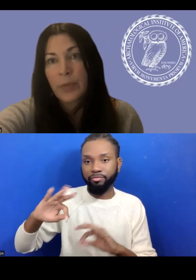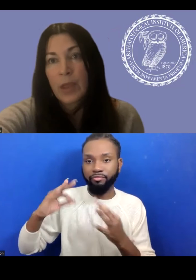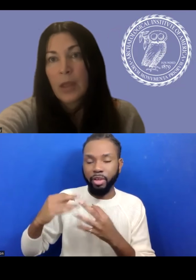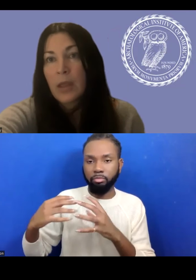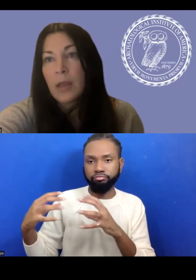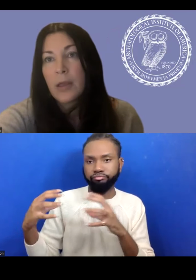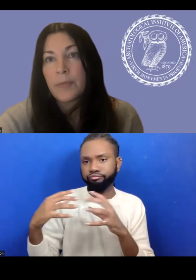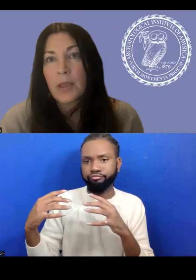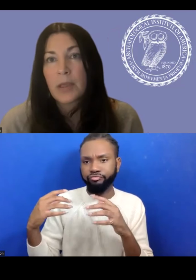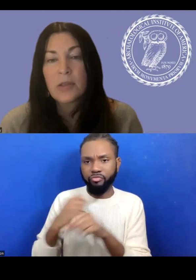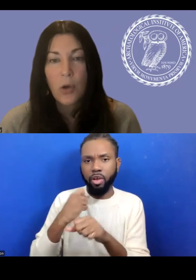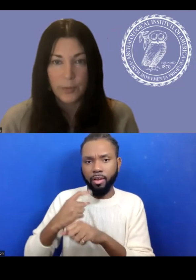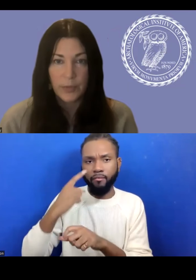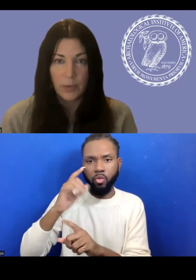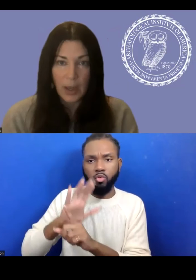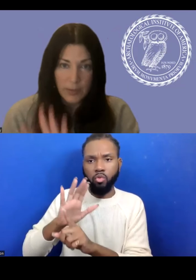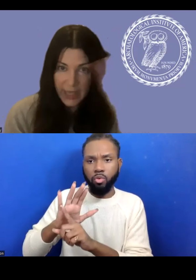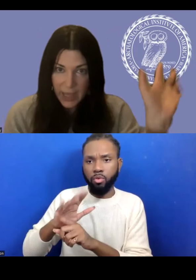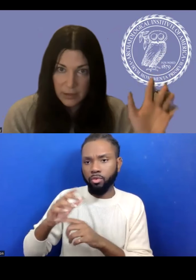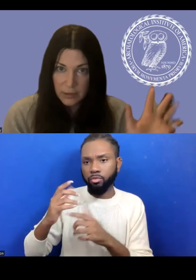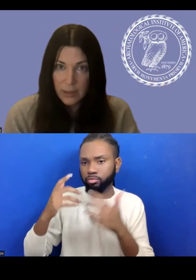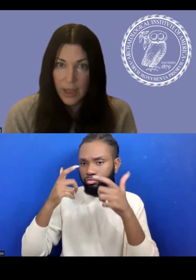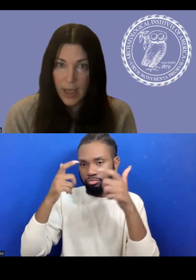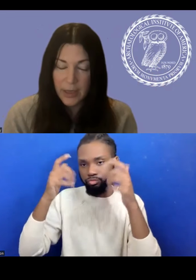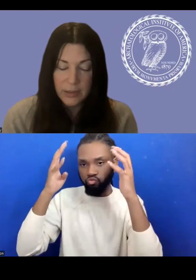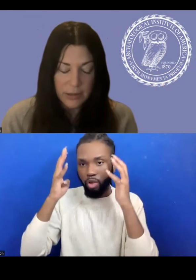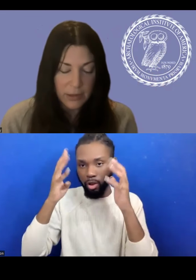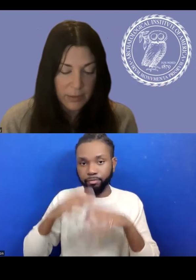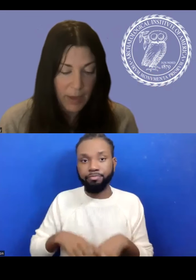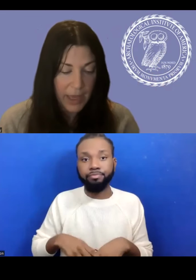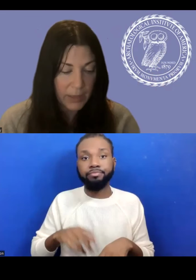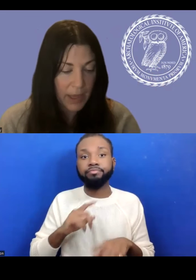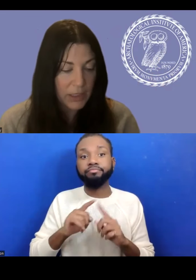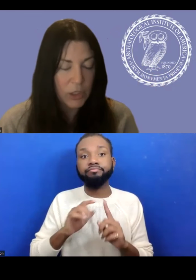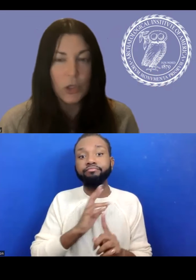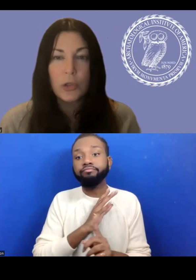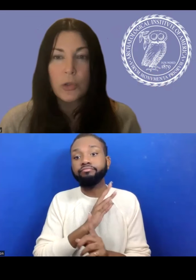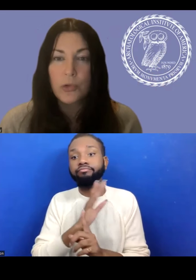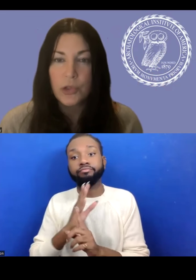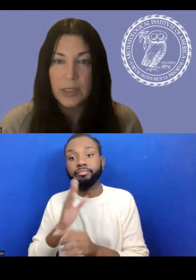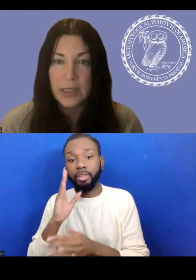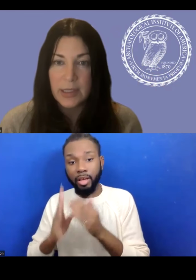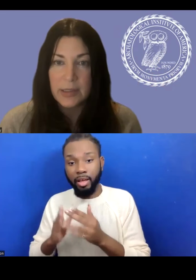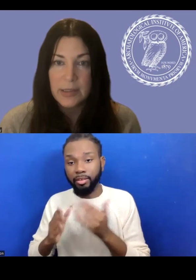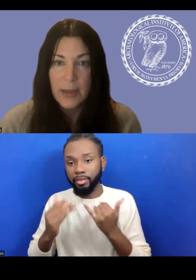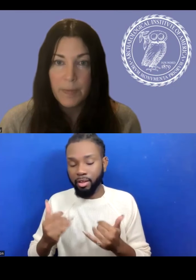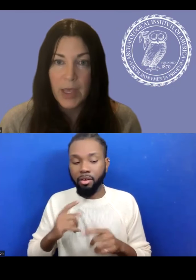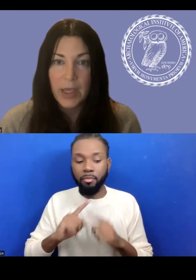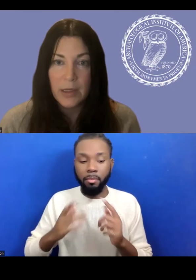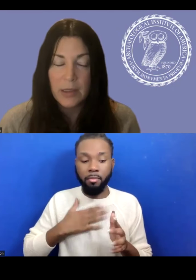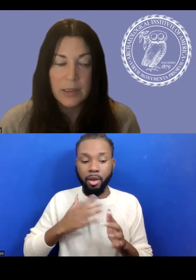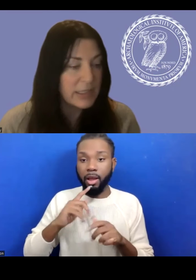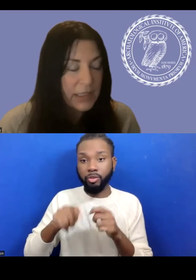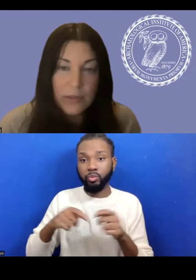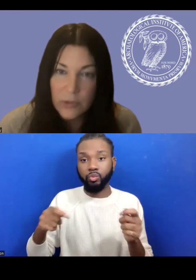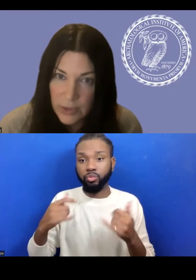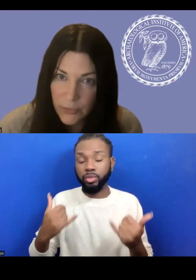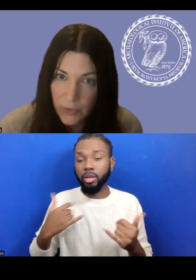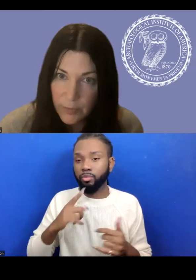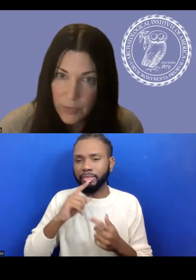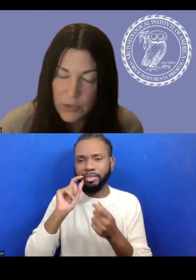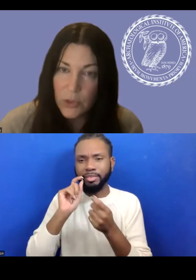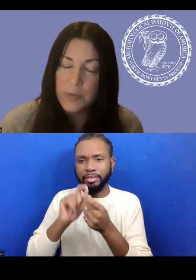crown. So we come to the end, and my conclusion is that the details